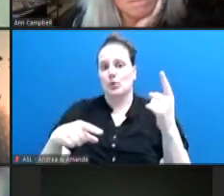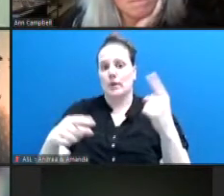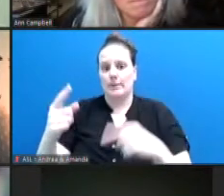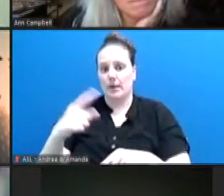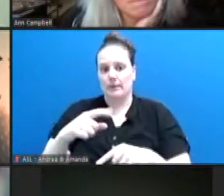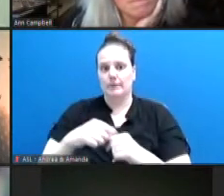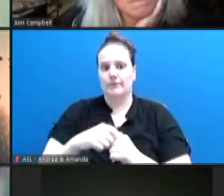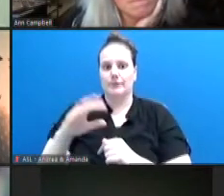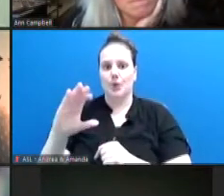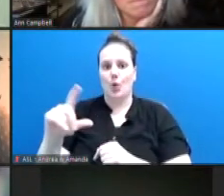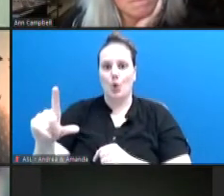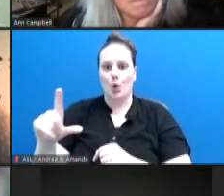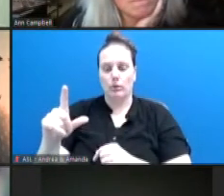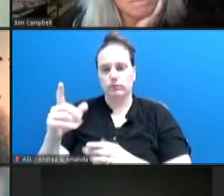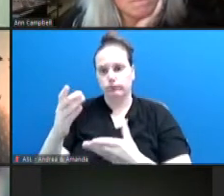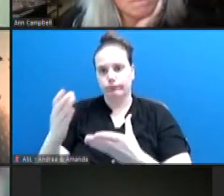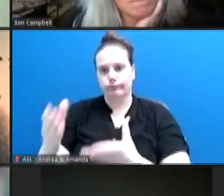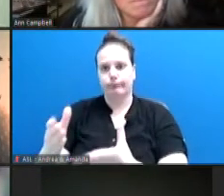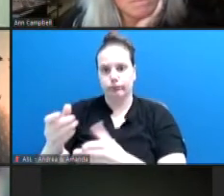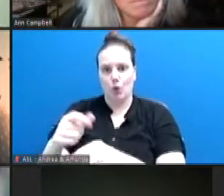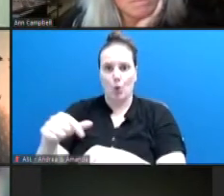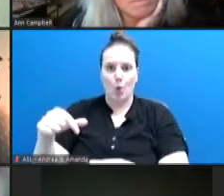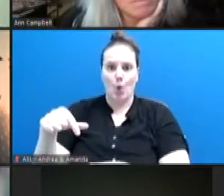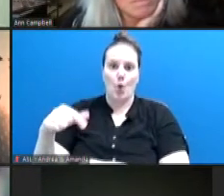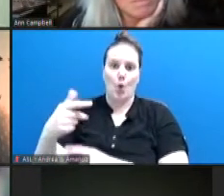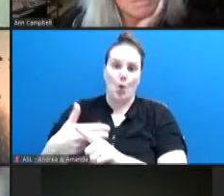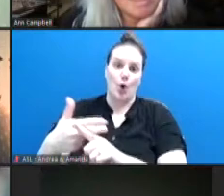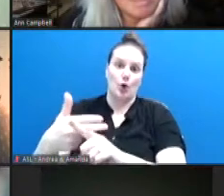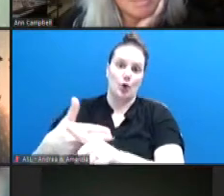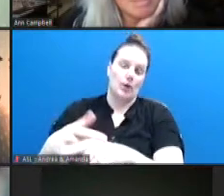COCO has delivered quarterly reports since January